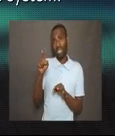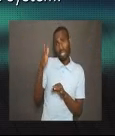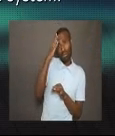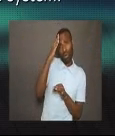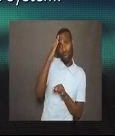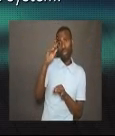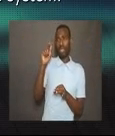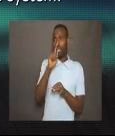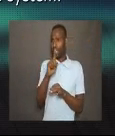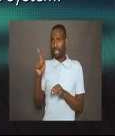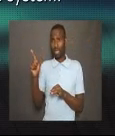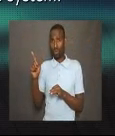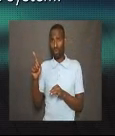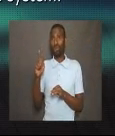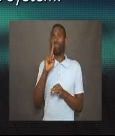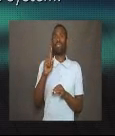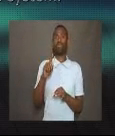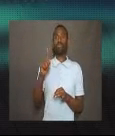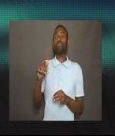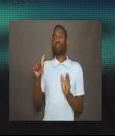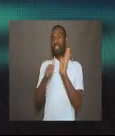signs for each quantity.